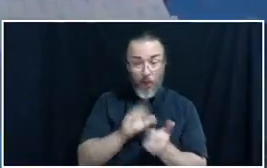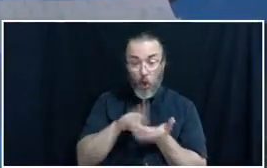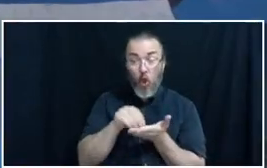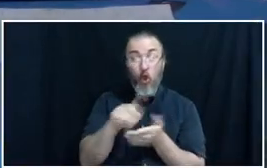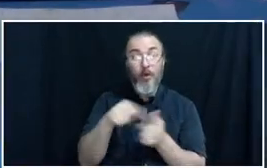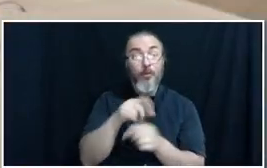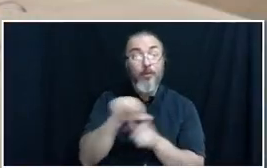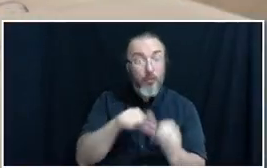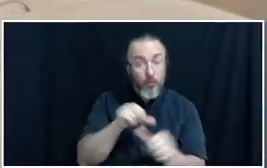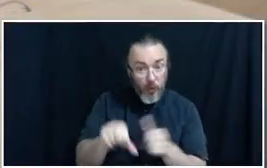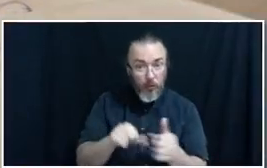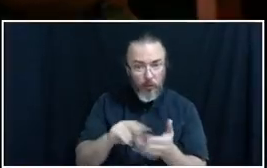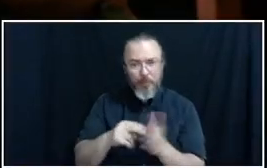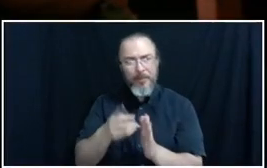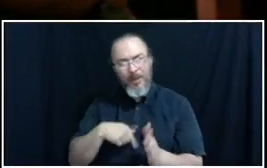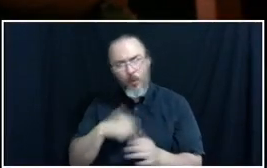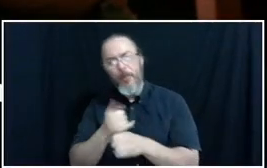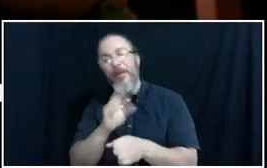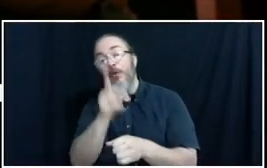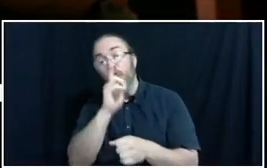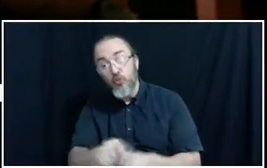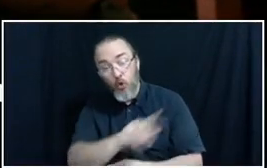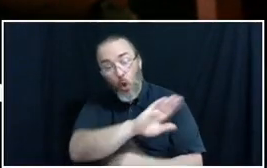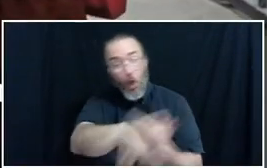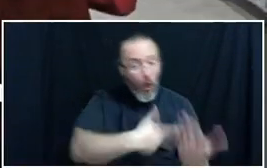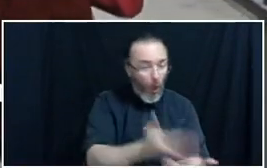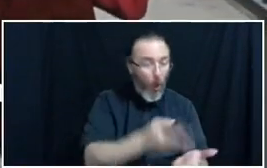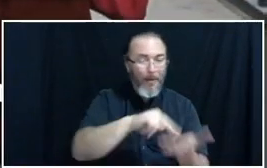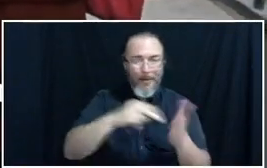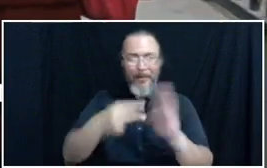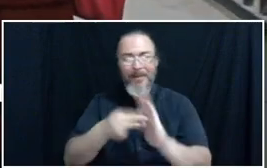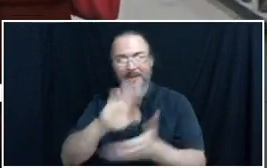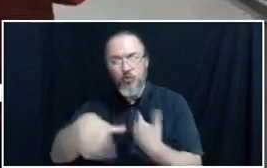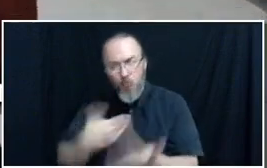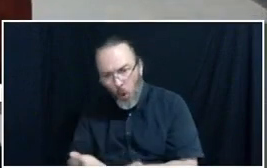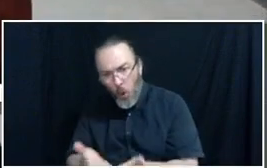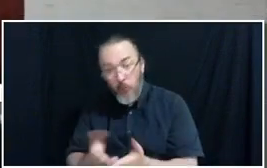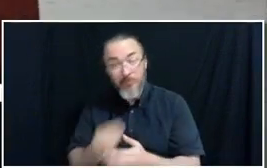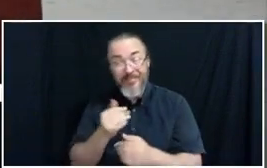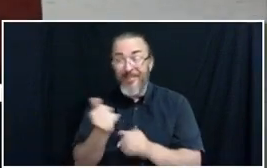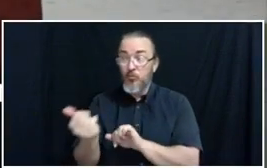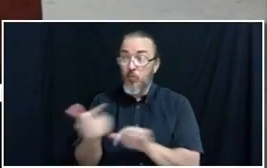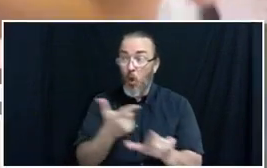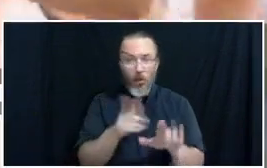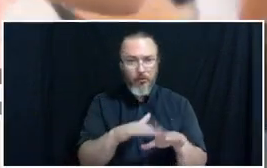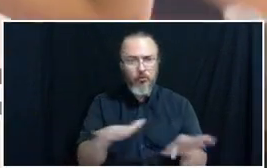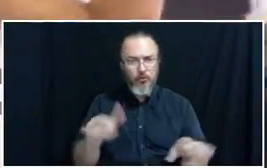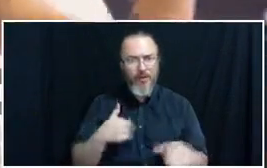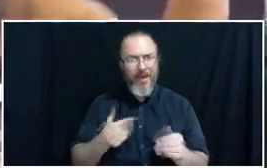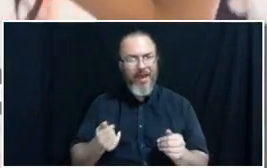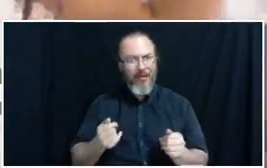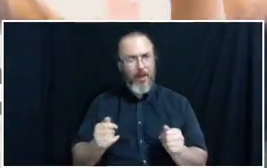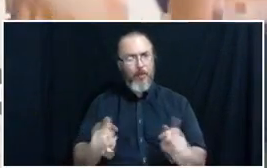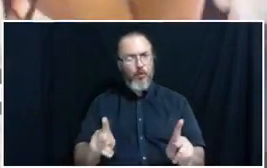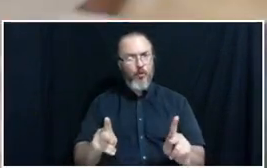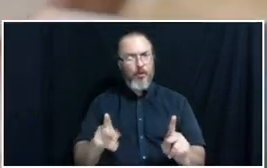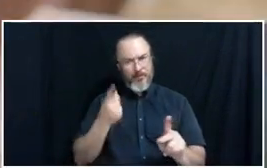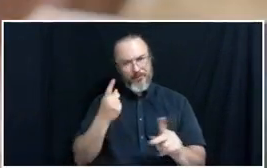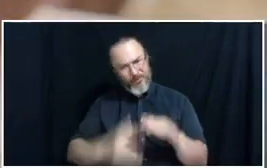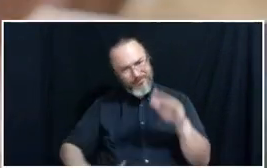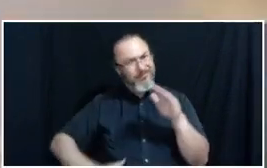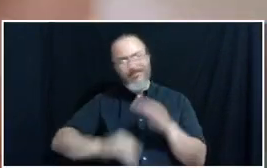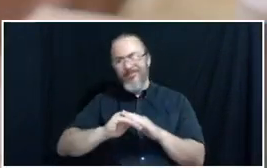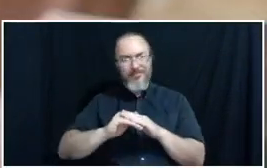ensure that all means all, and every child has the chance to reach their full potential.